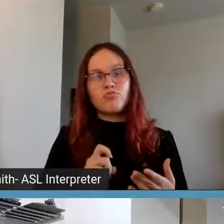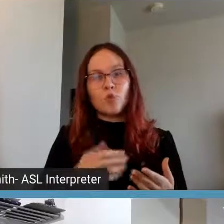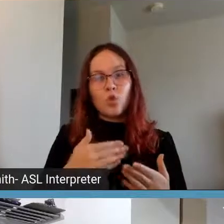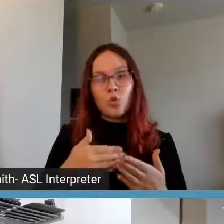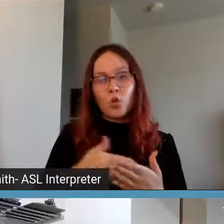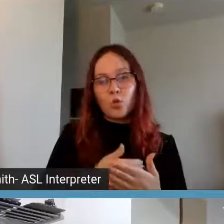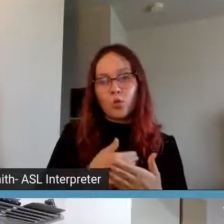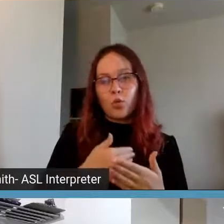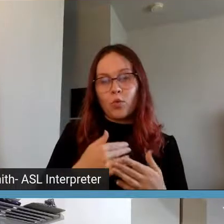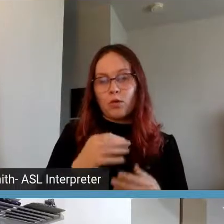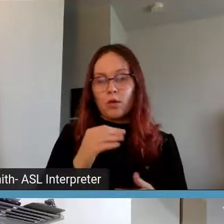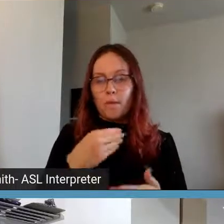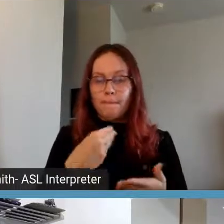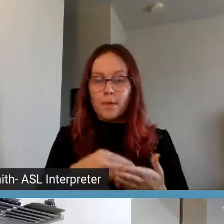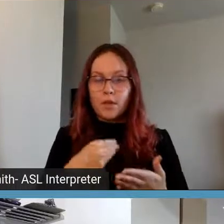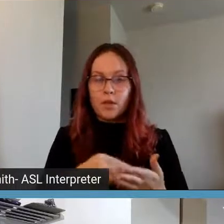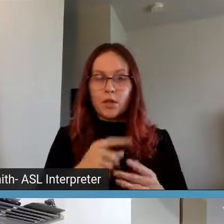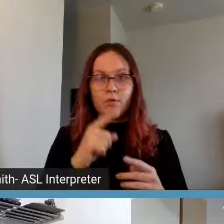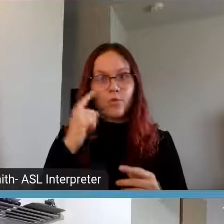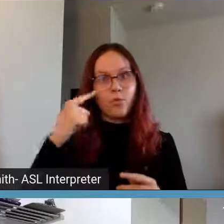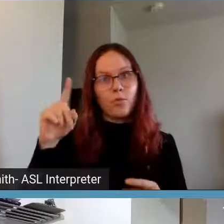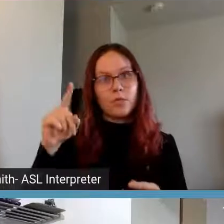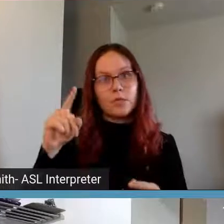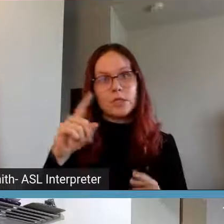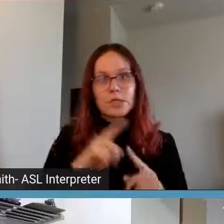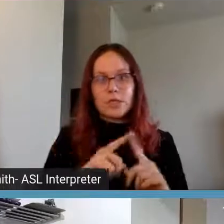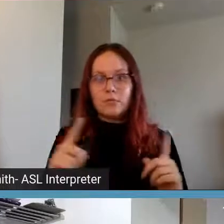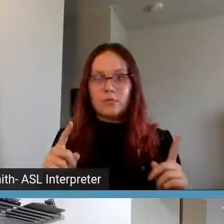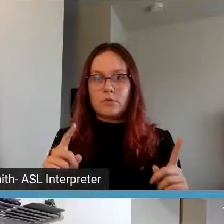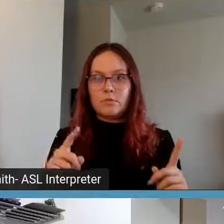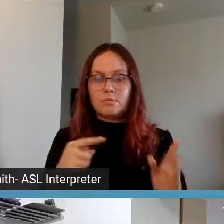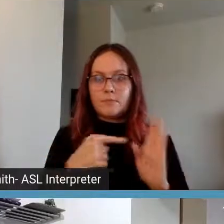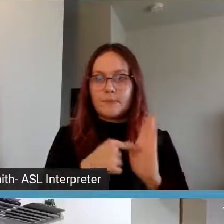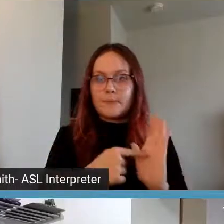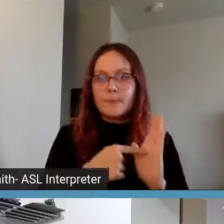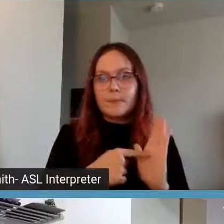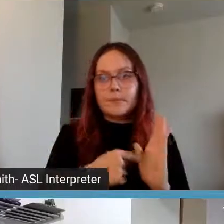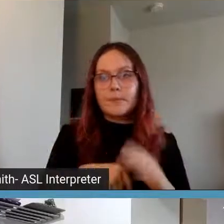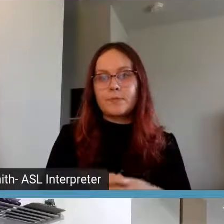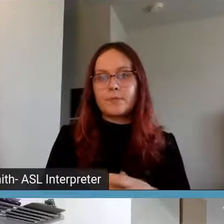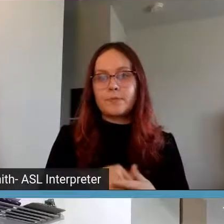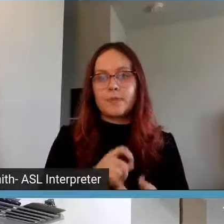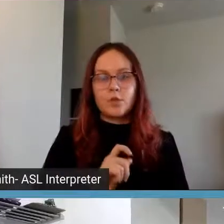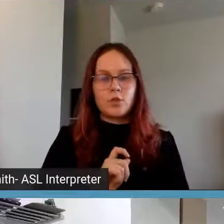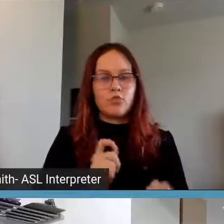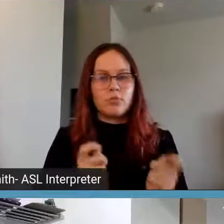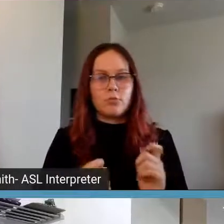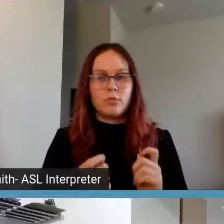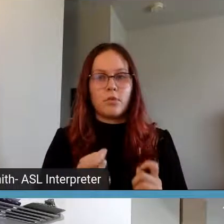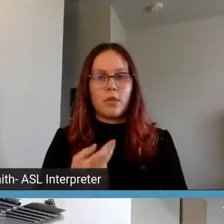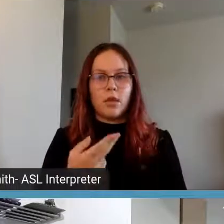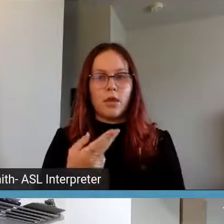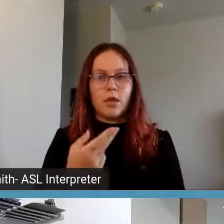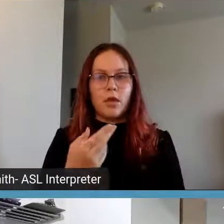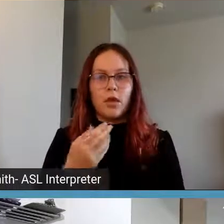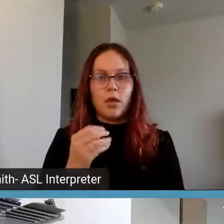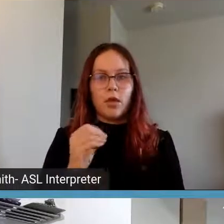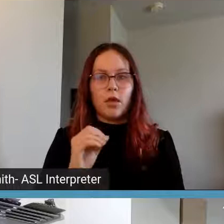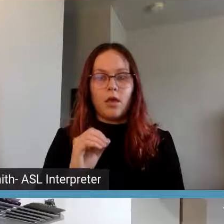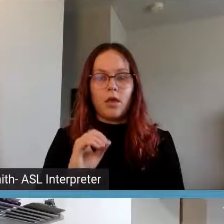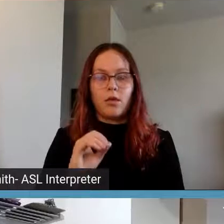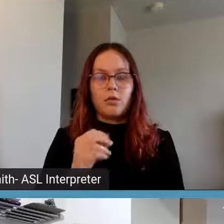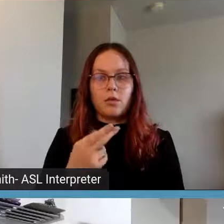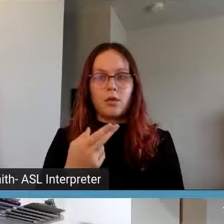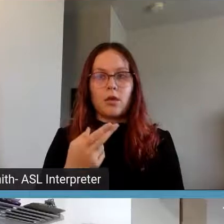that can help us support it going forward, in my institution to make these transitions? Everybody has like one Zoom account now, right?